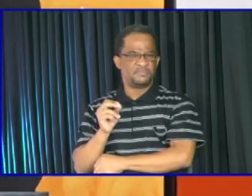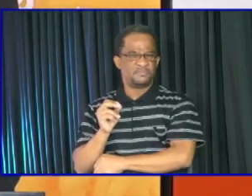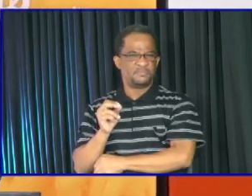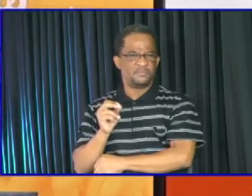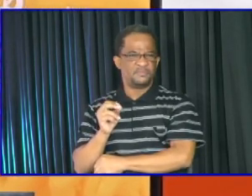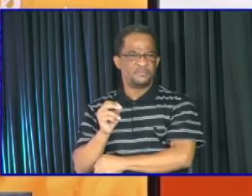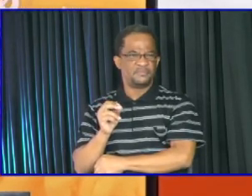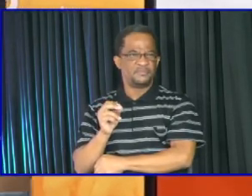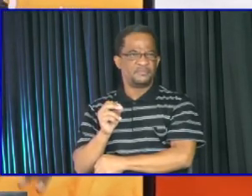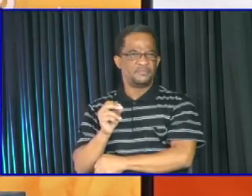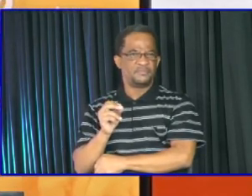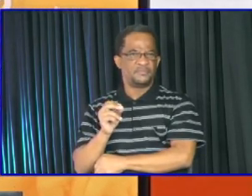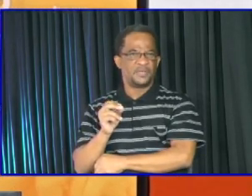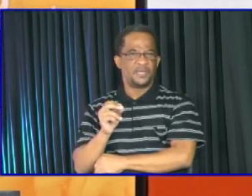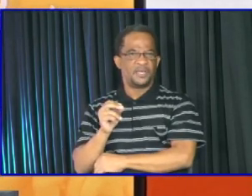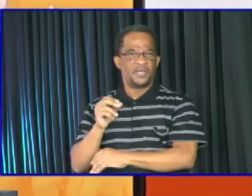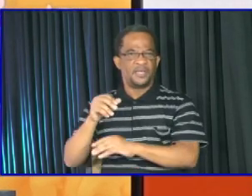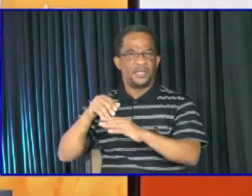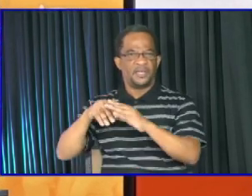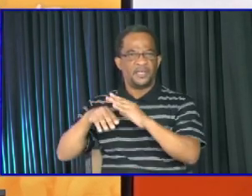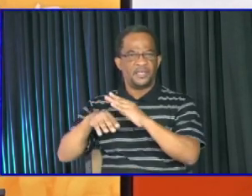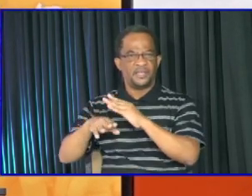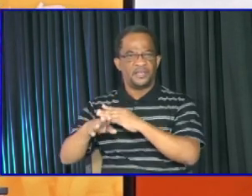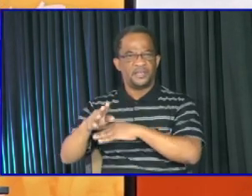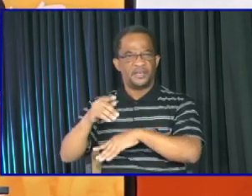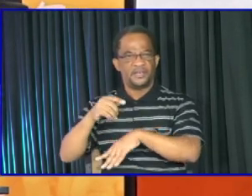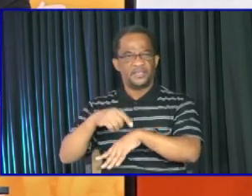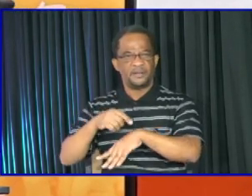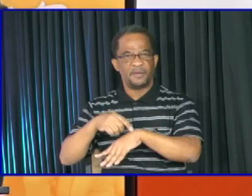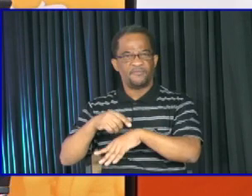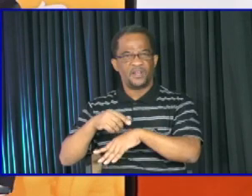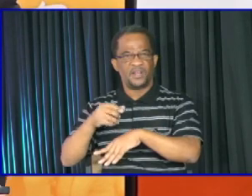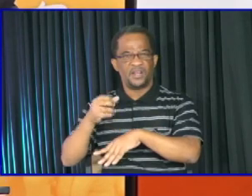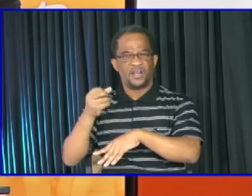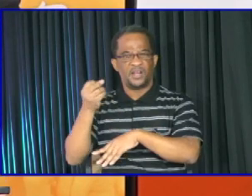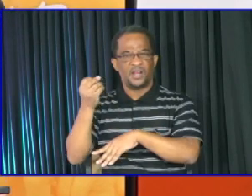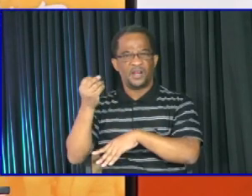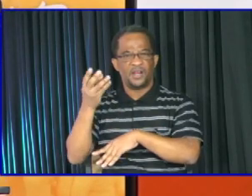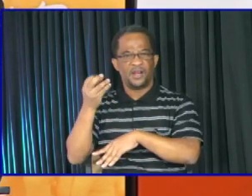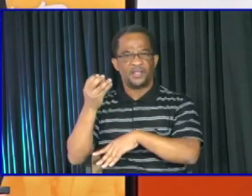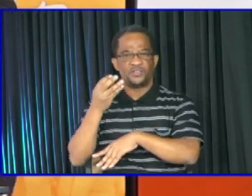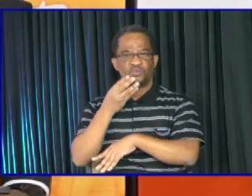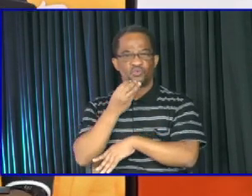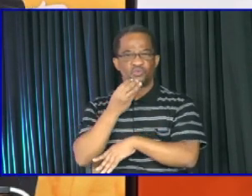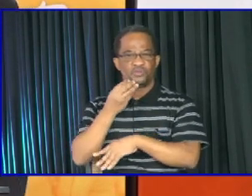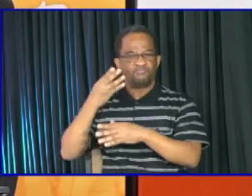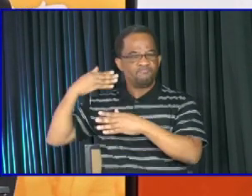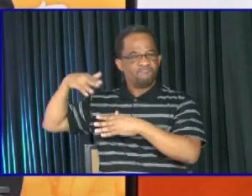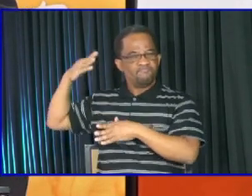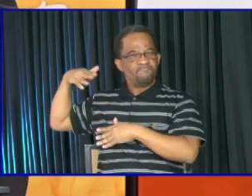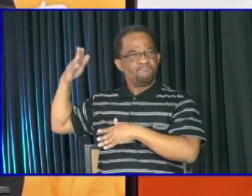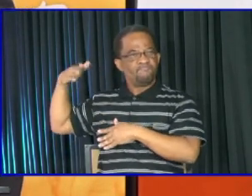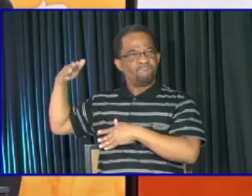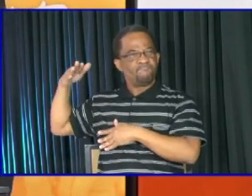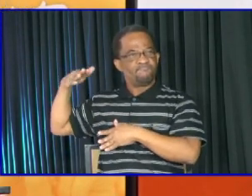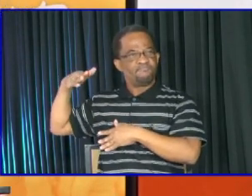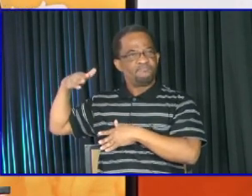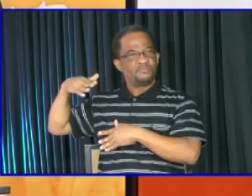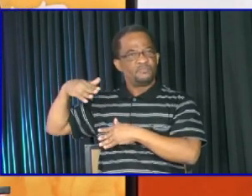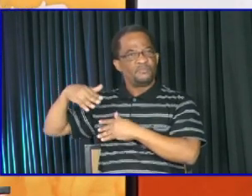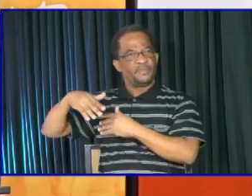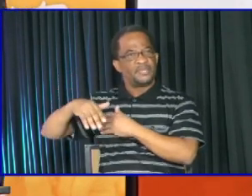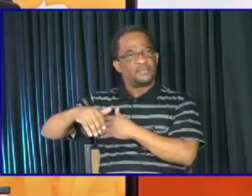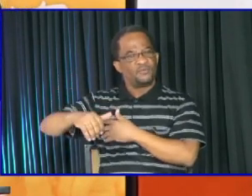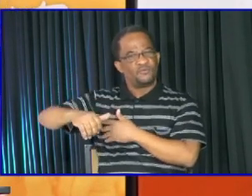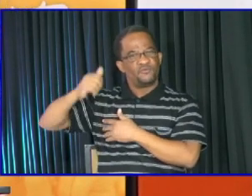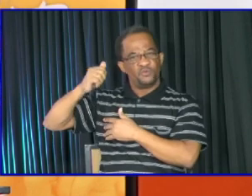the unfortunate Jewish rejection of Jesus stands to rebuke many of us today. Be not